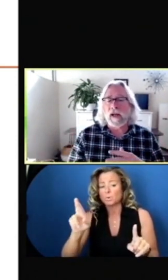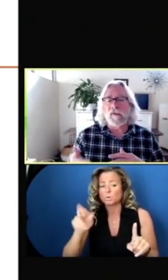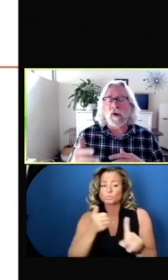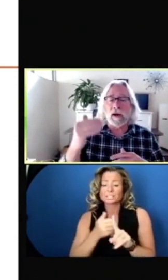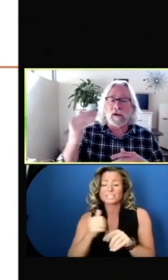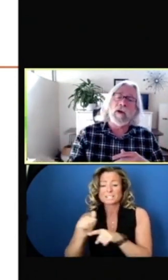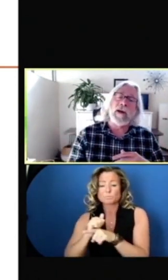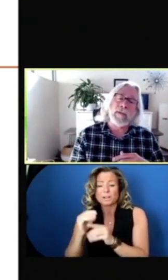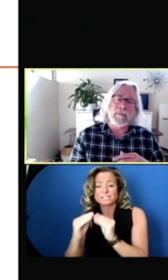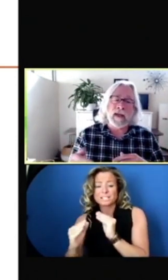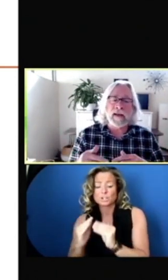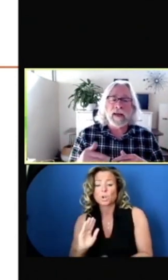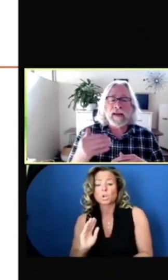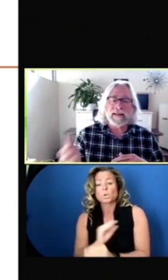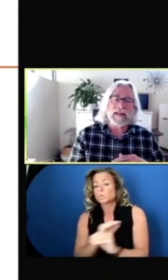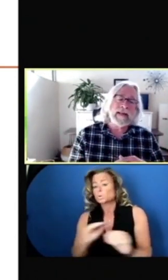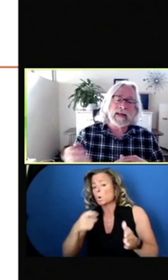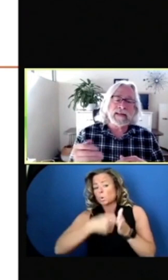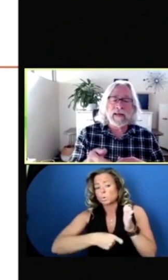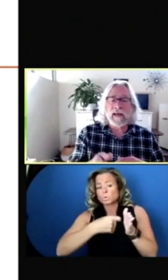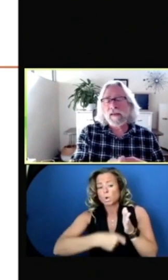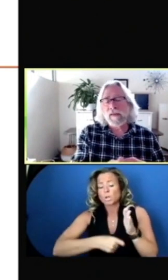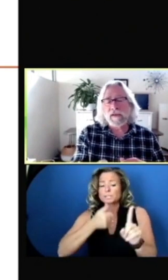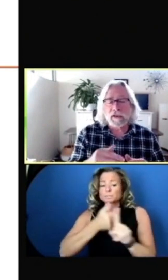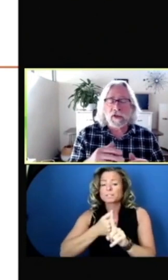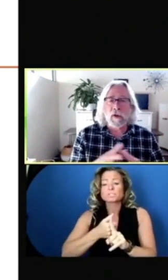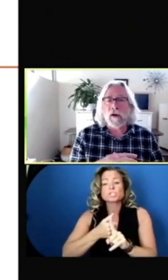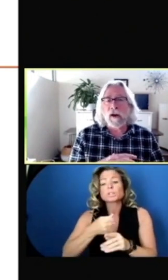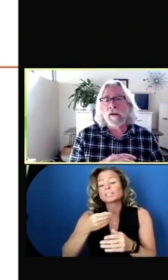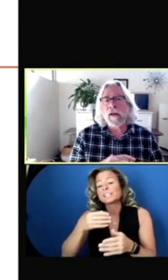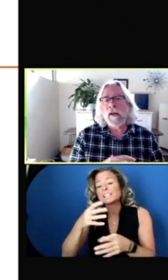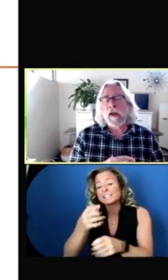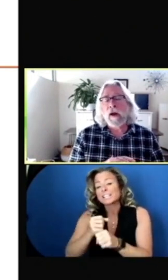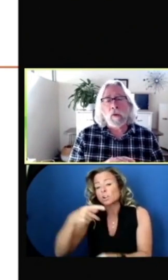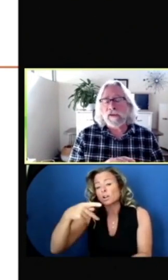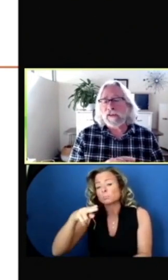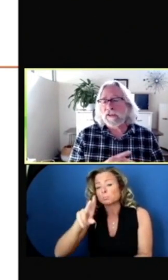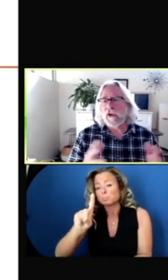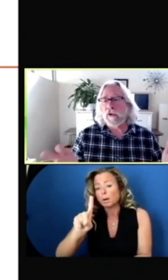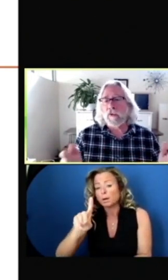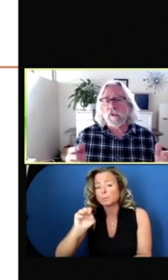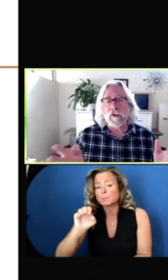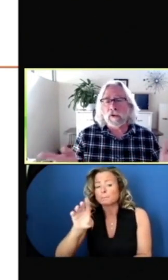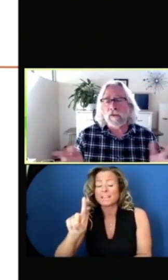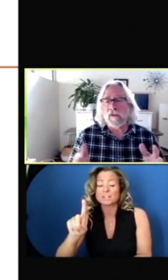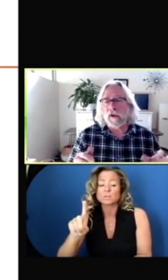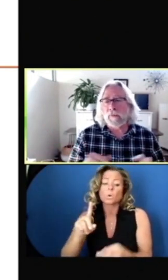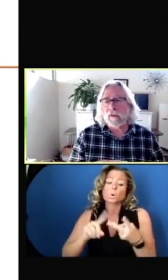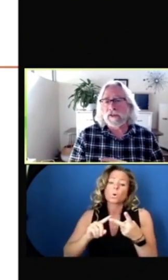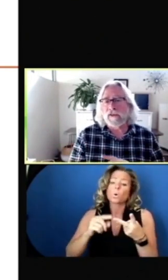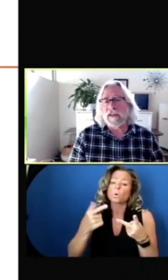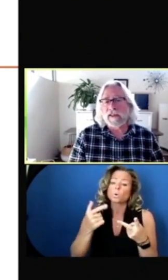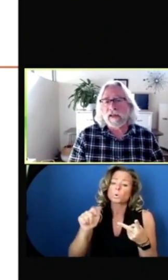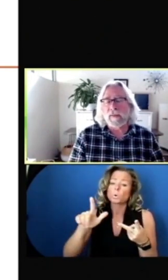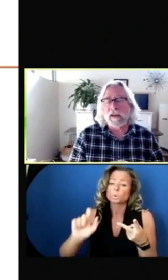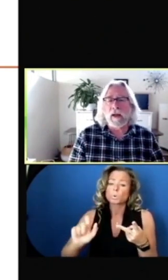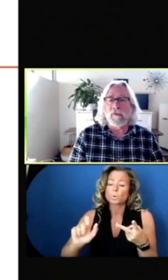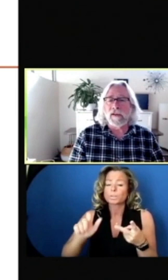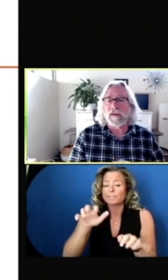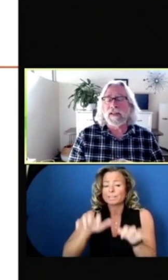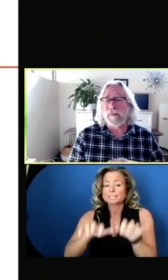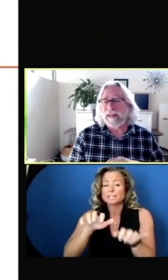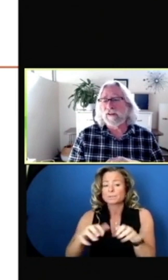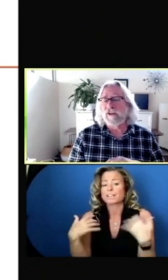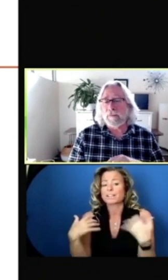our platform and also on PubMed. It's indexed. There's the URL. Or if you just go to Google or whatever your browser is and type in